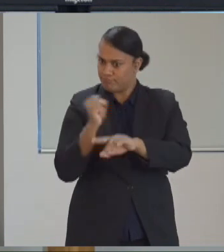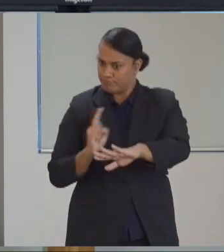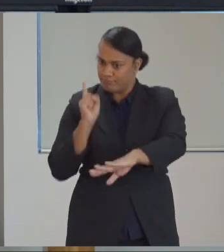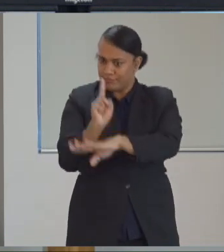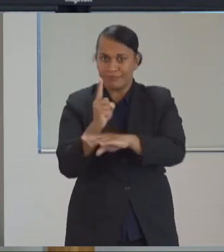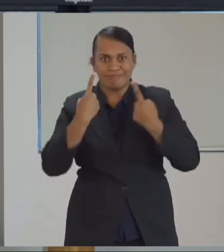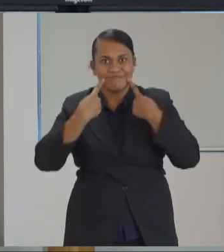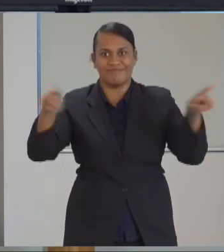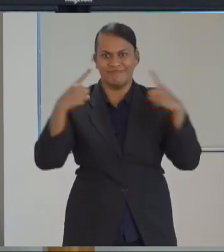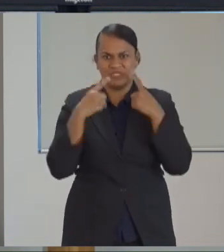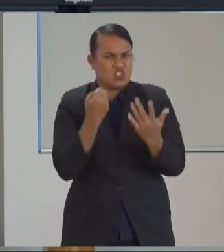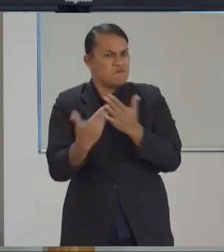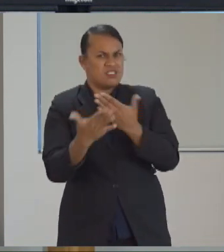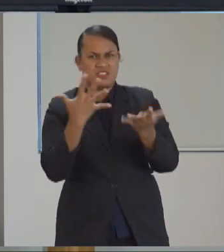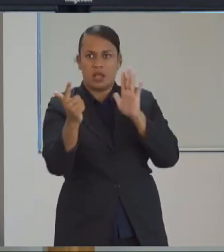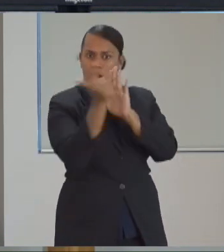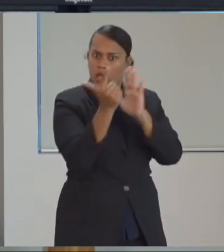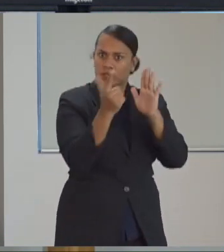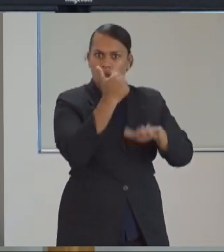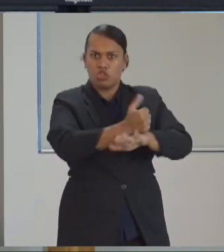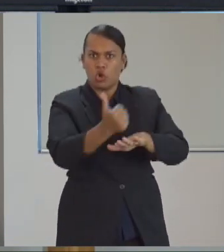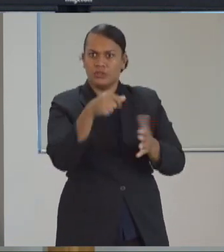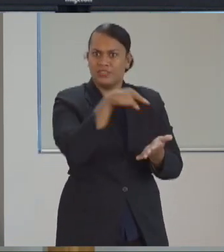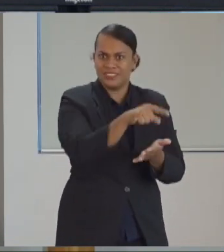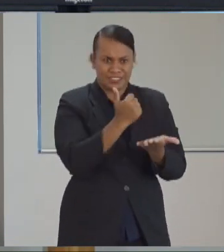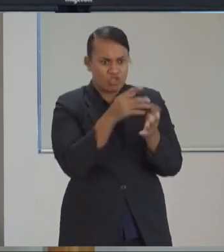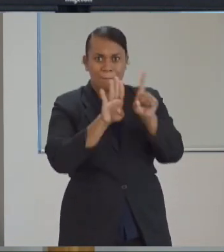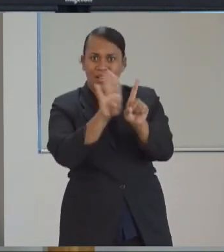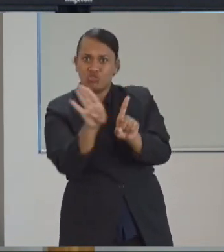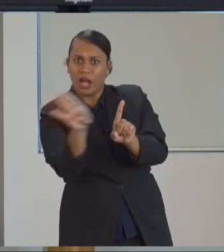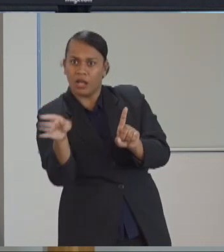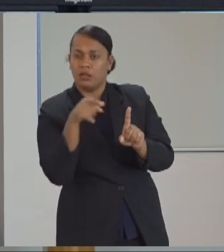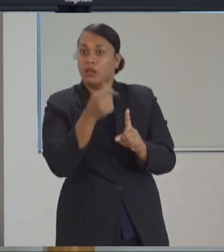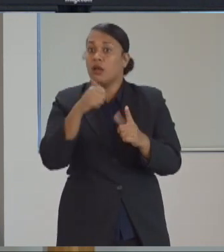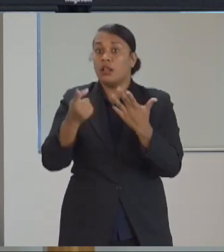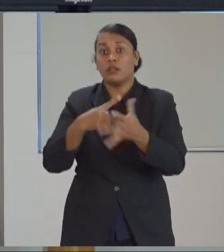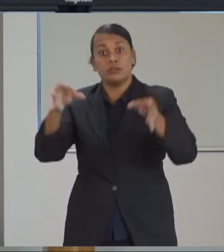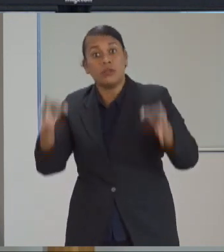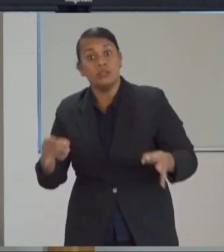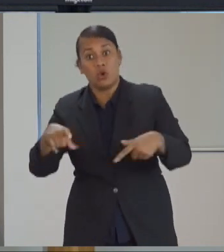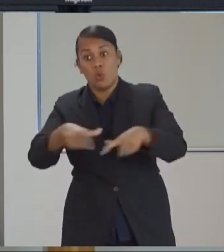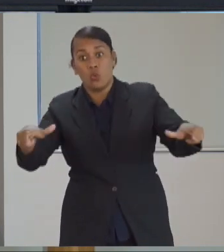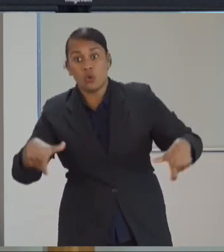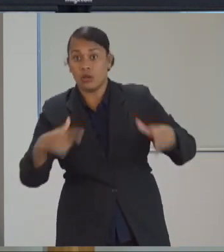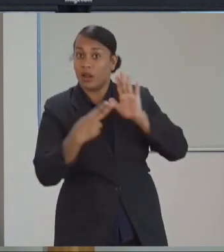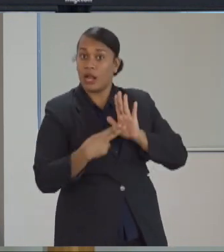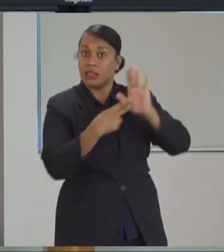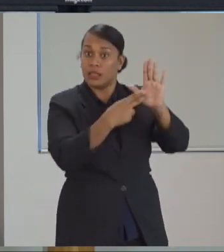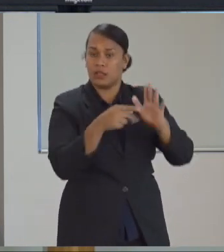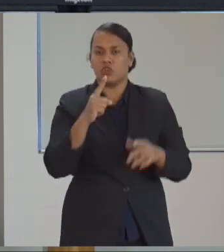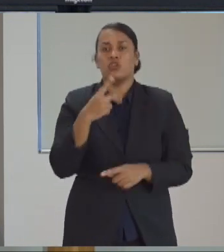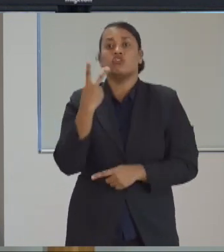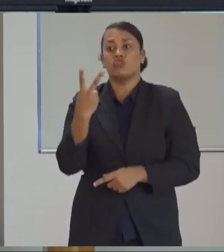rests in a different ministry or department. The decision by the Nadi Magistrates Court pertained to 2